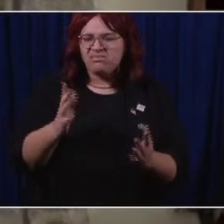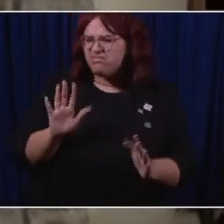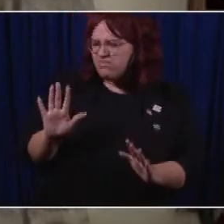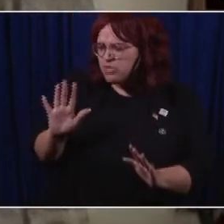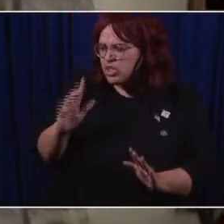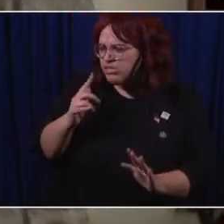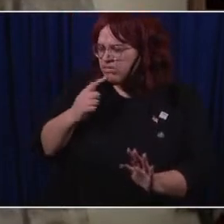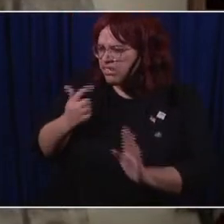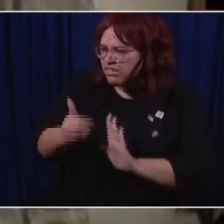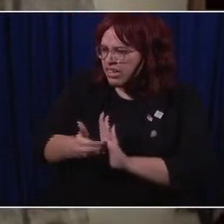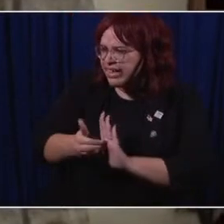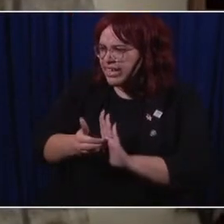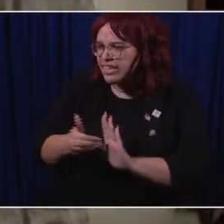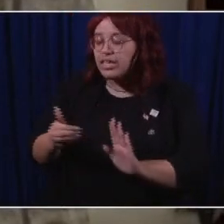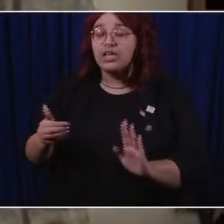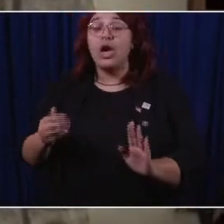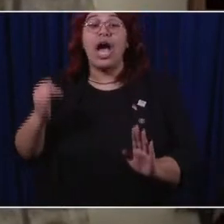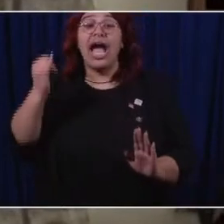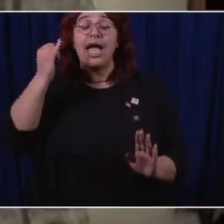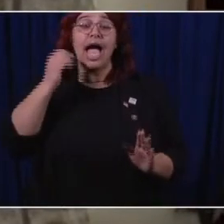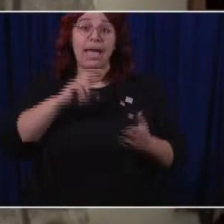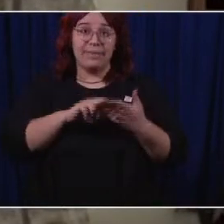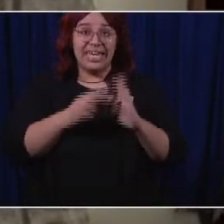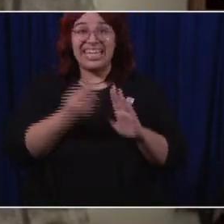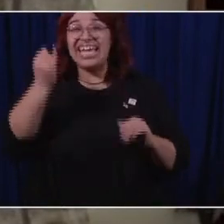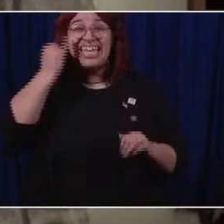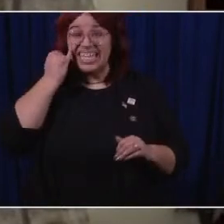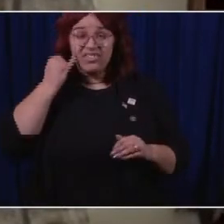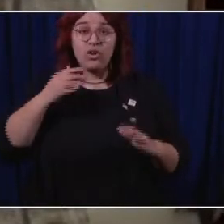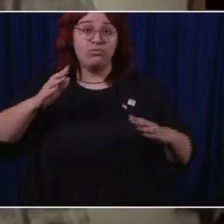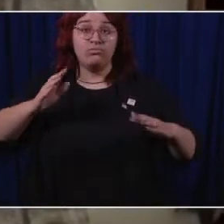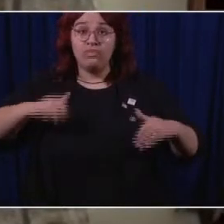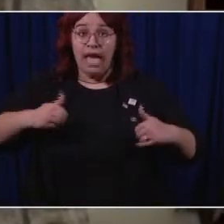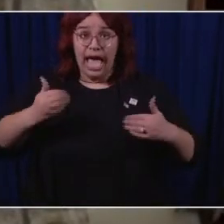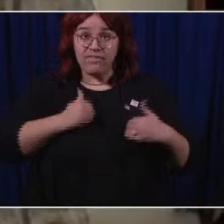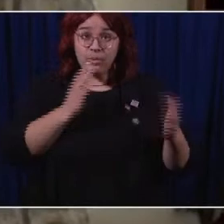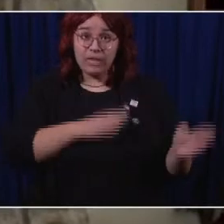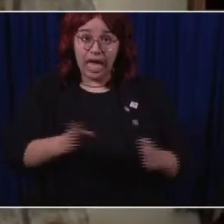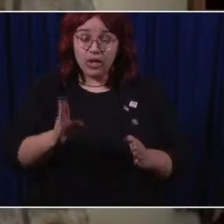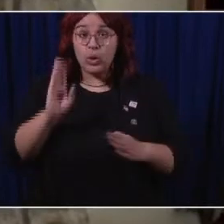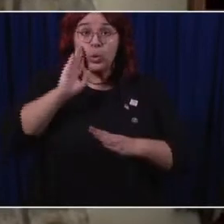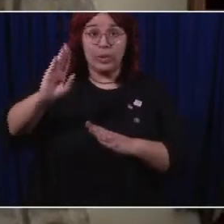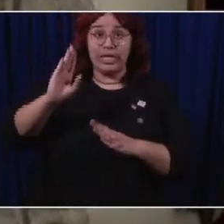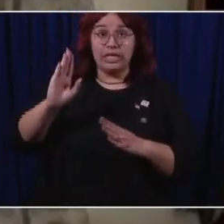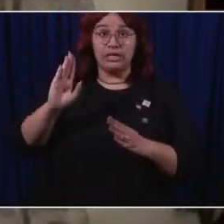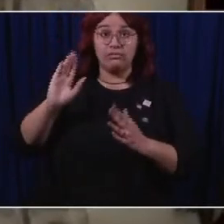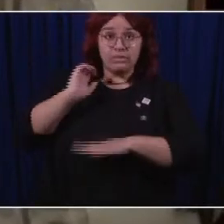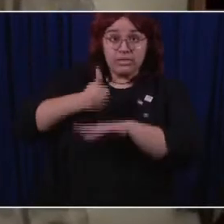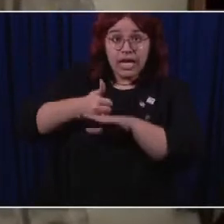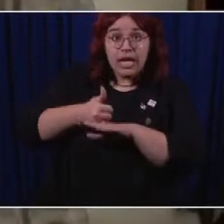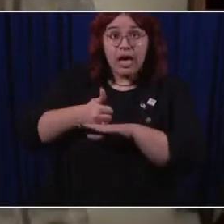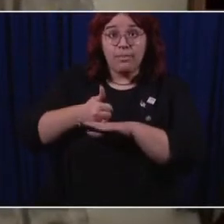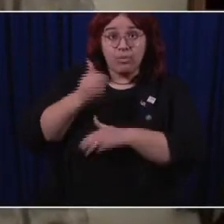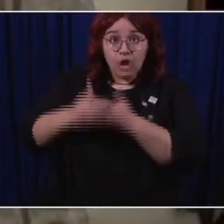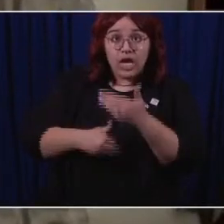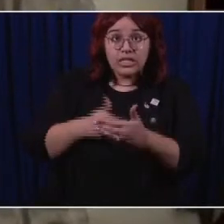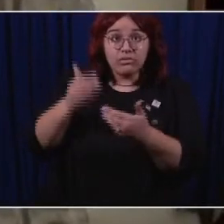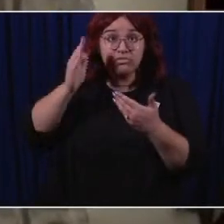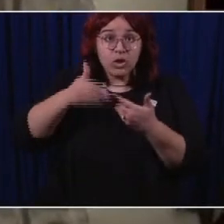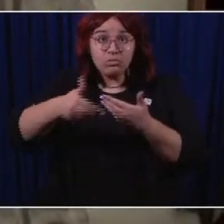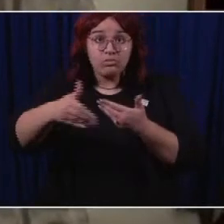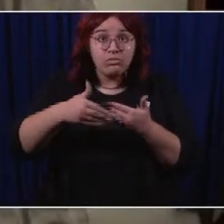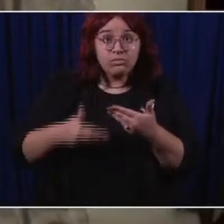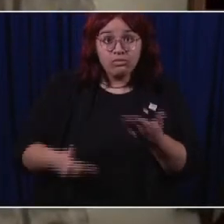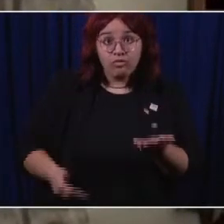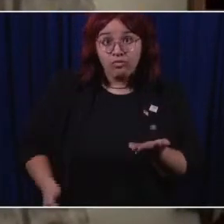part of the question? If not, will there be a system to figure it out? Okay, Director, you want to take that? Yes, thank you